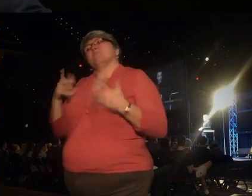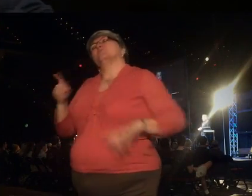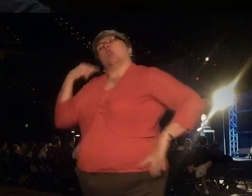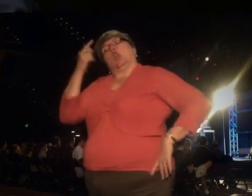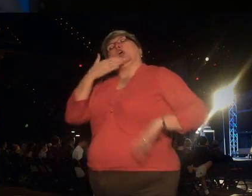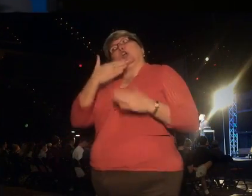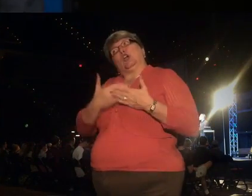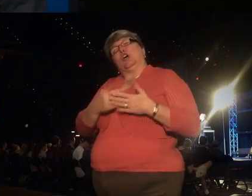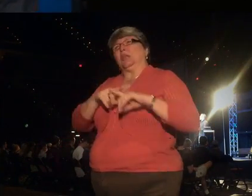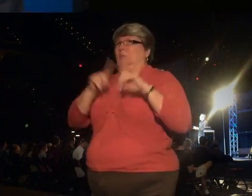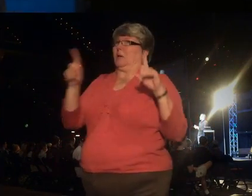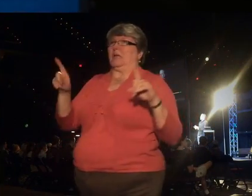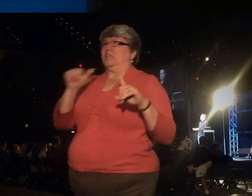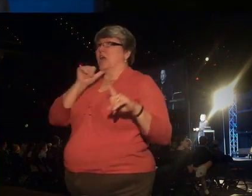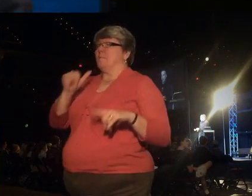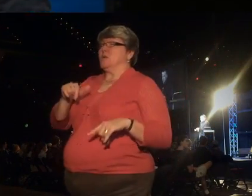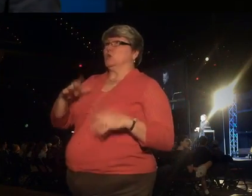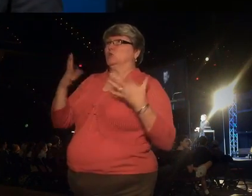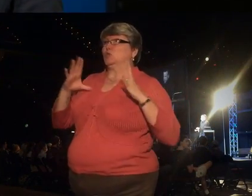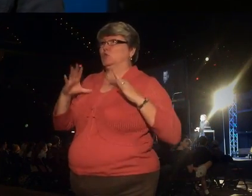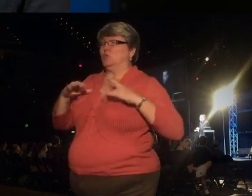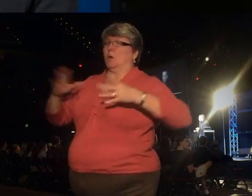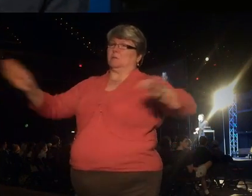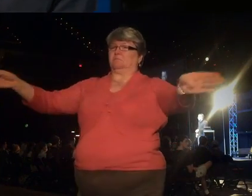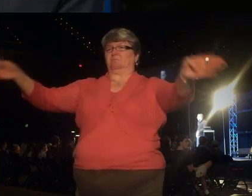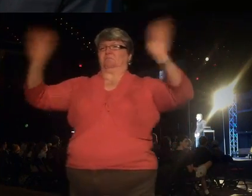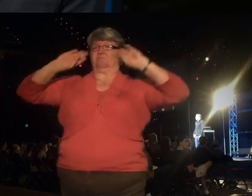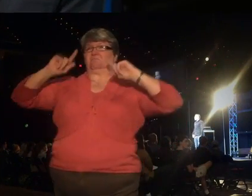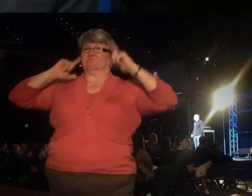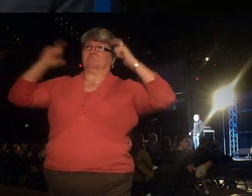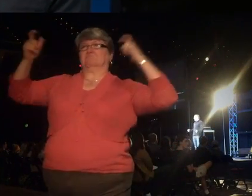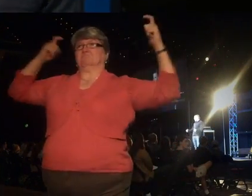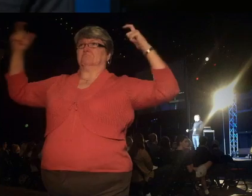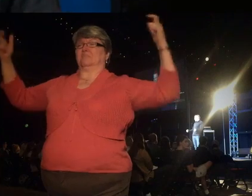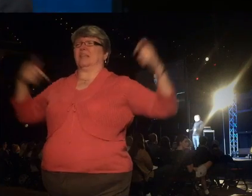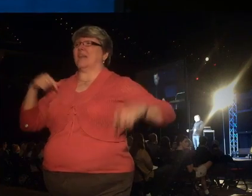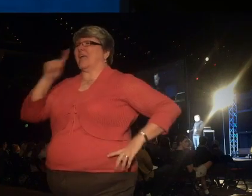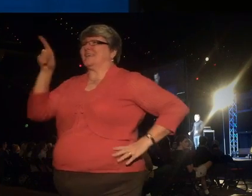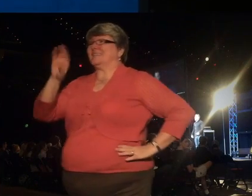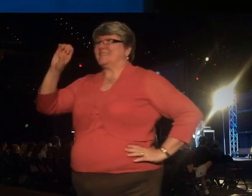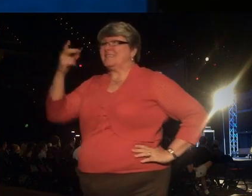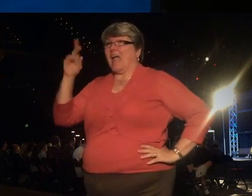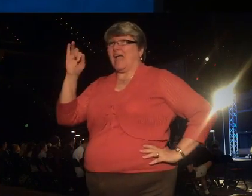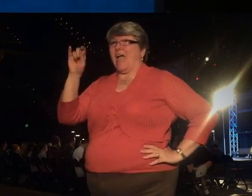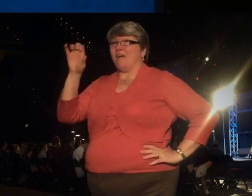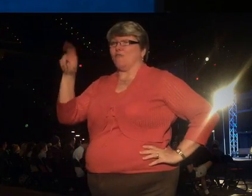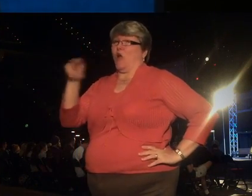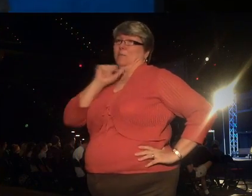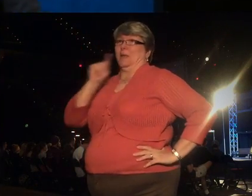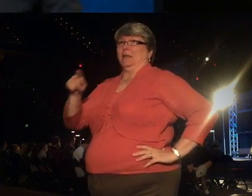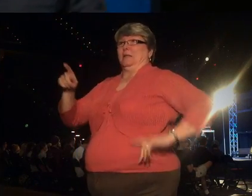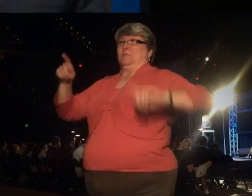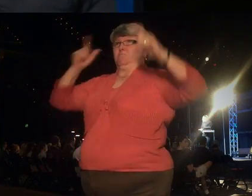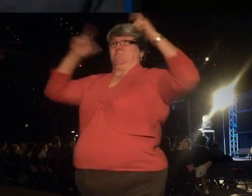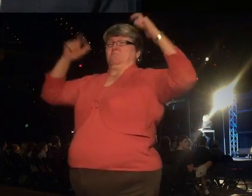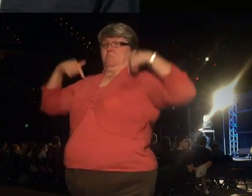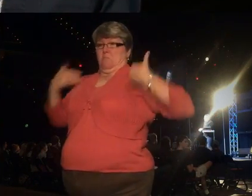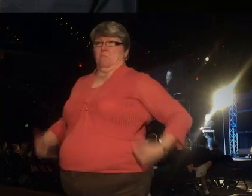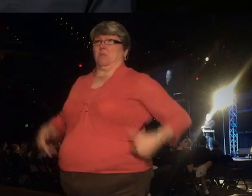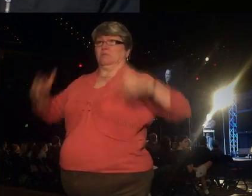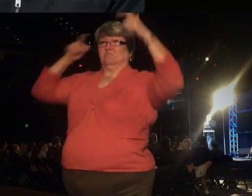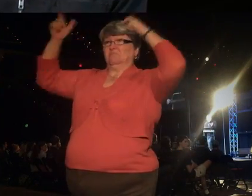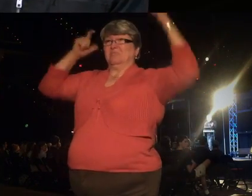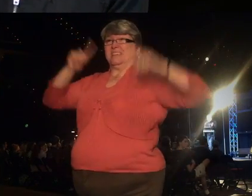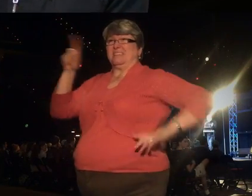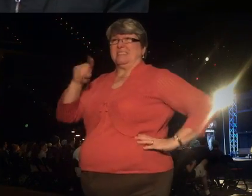want him to look good, but I don't want him to be like super into his looks. I want him to be like Zac Efron built, but not like Zac Efron into himself. You know what I'm